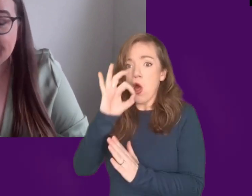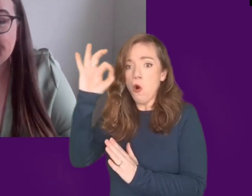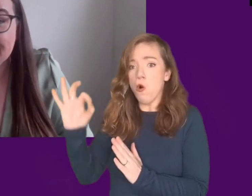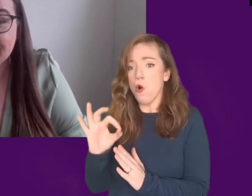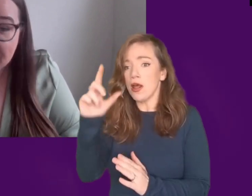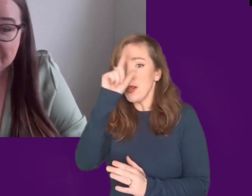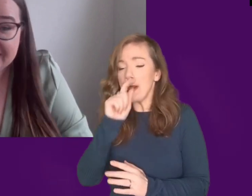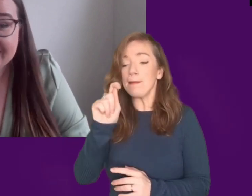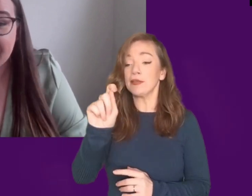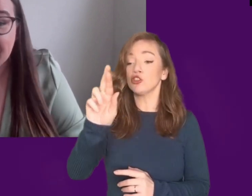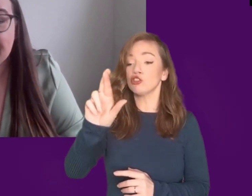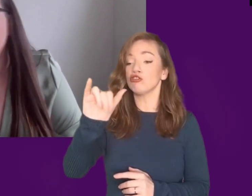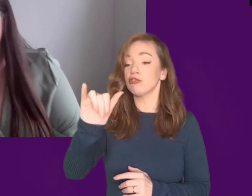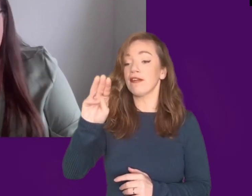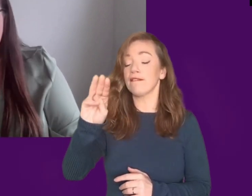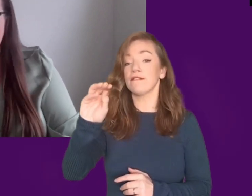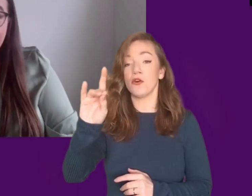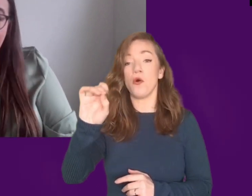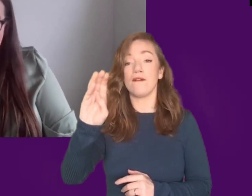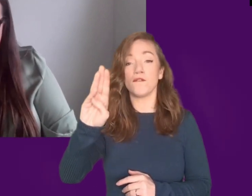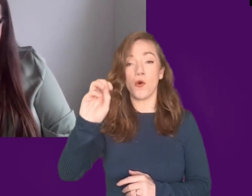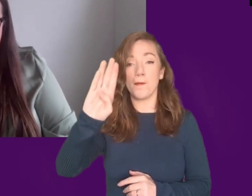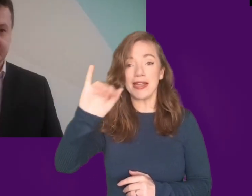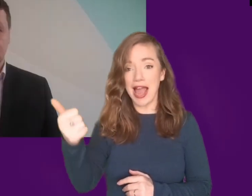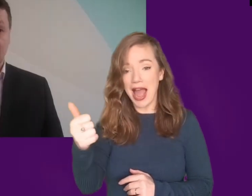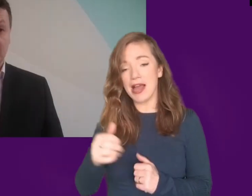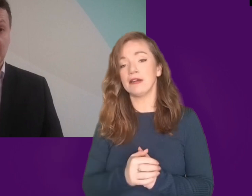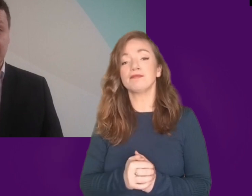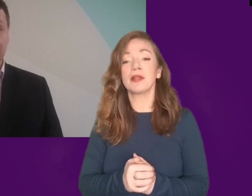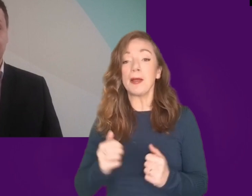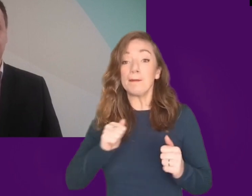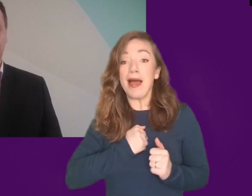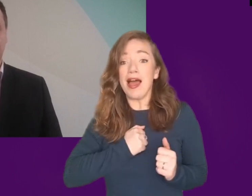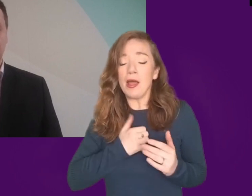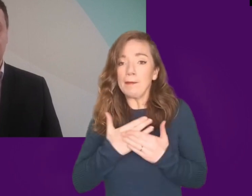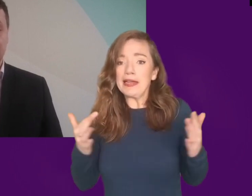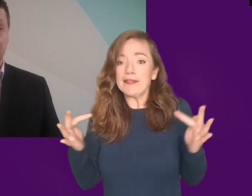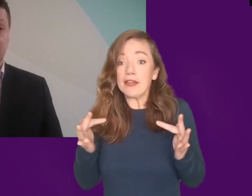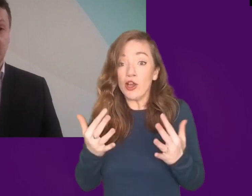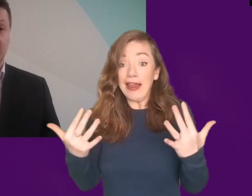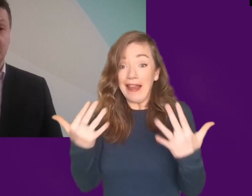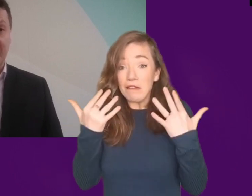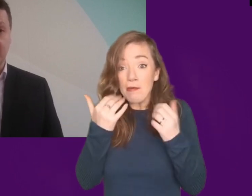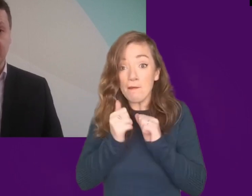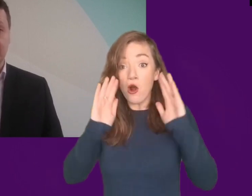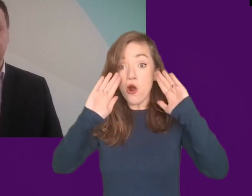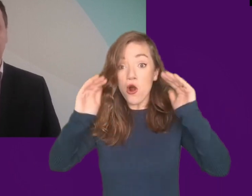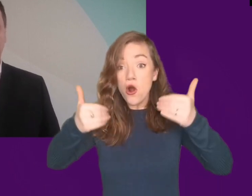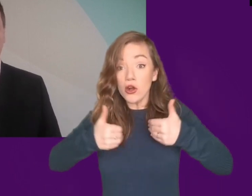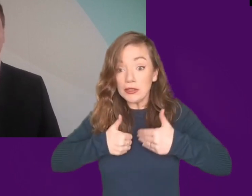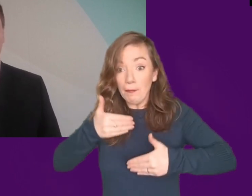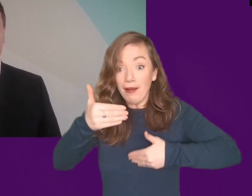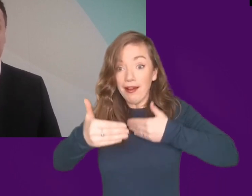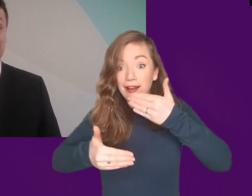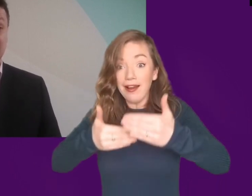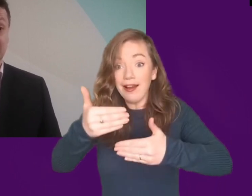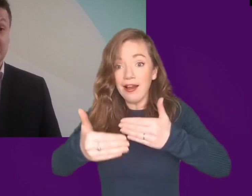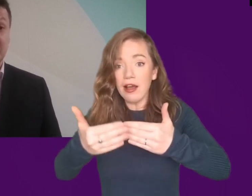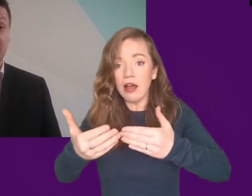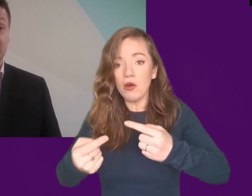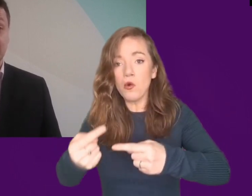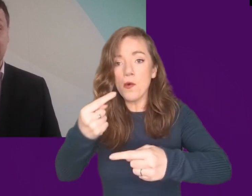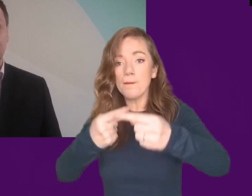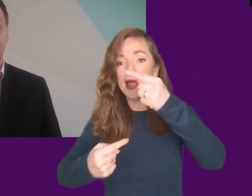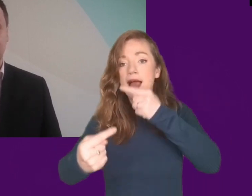small cluster of holes. It's called trypophobia. My biggest fear now is that we're moving backwards, not forwards, in terms